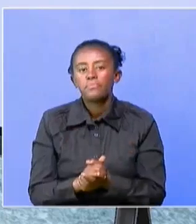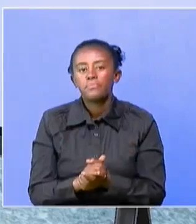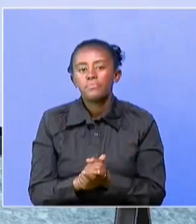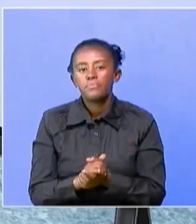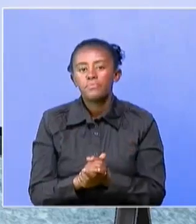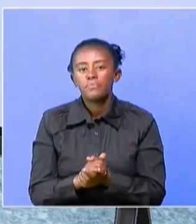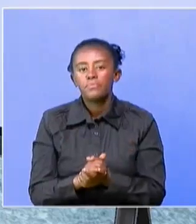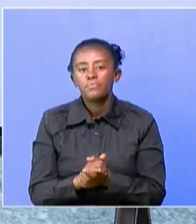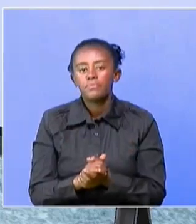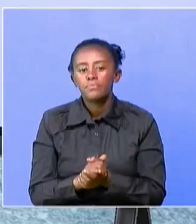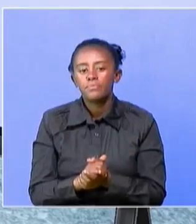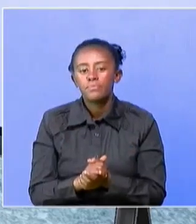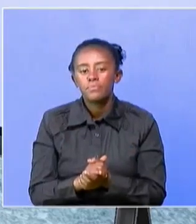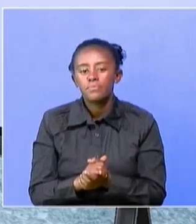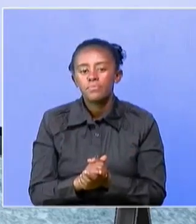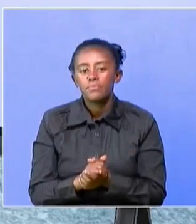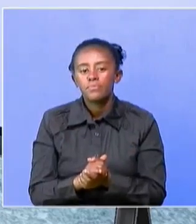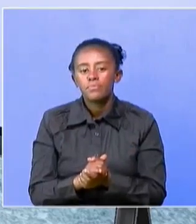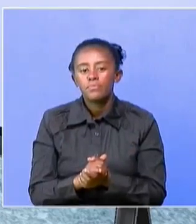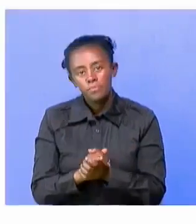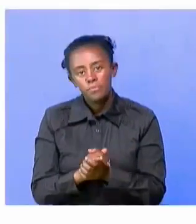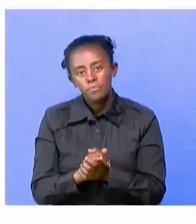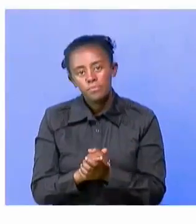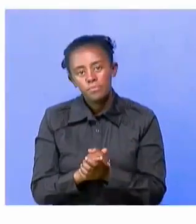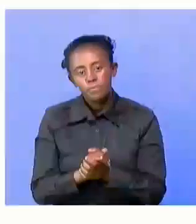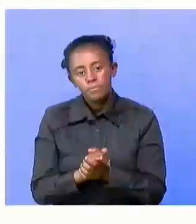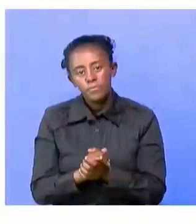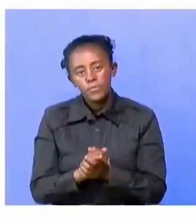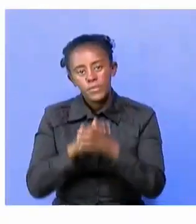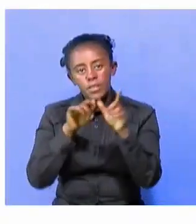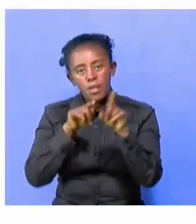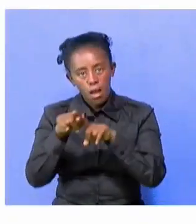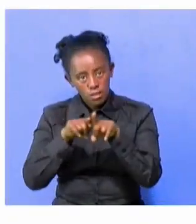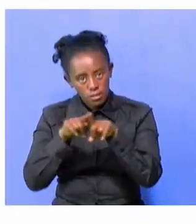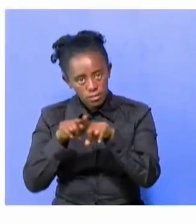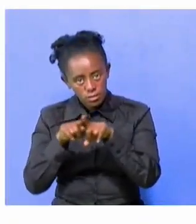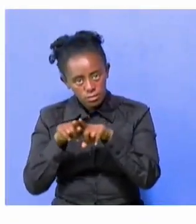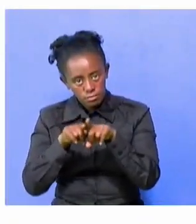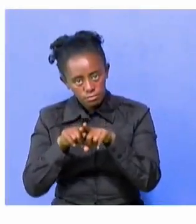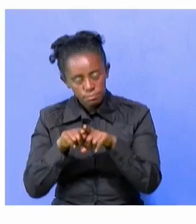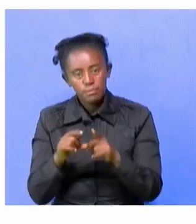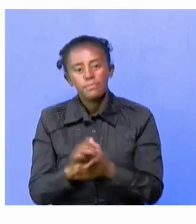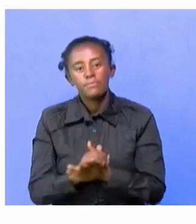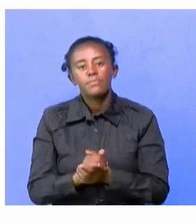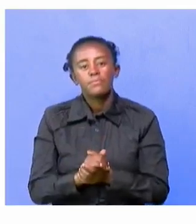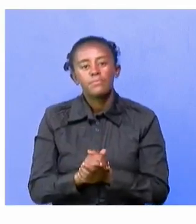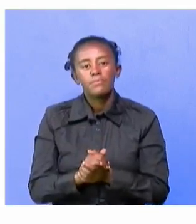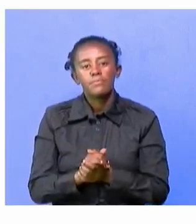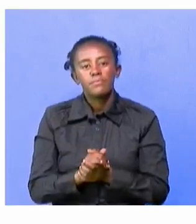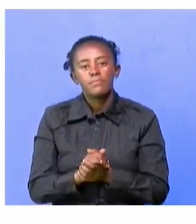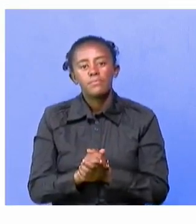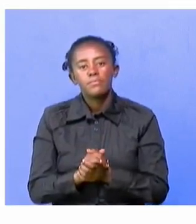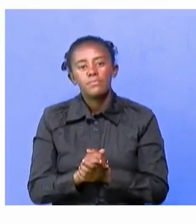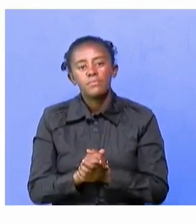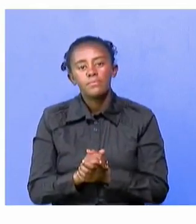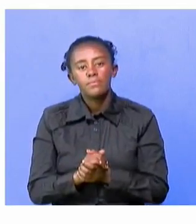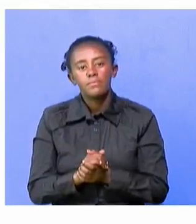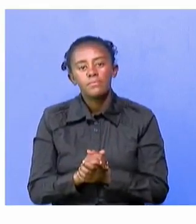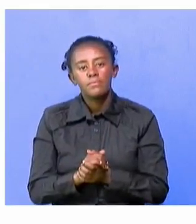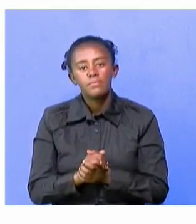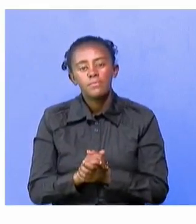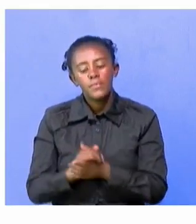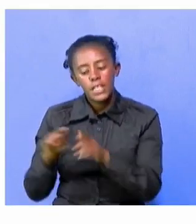at this one. Again, agree.